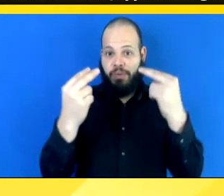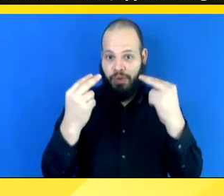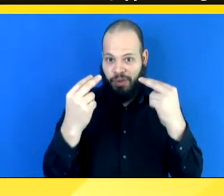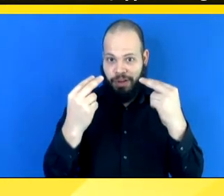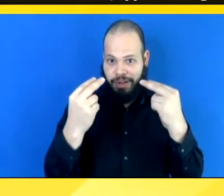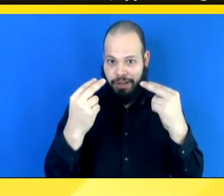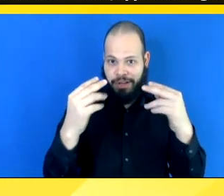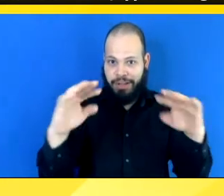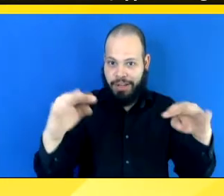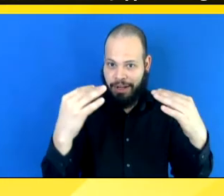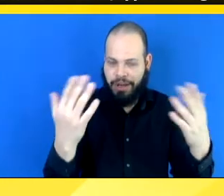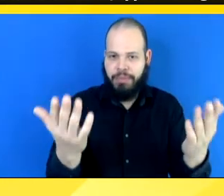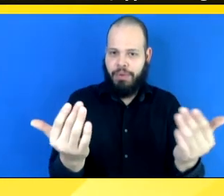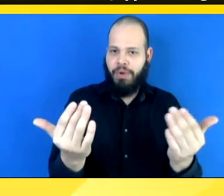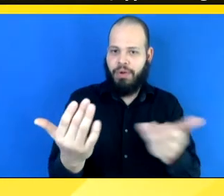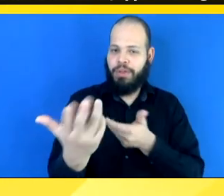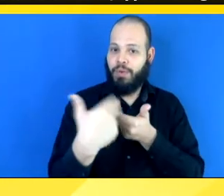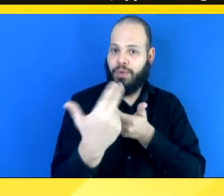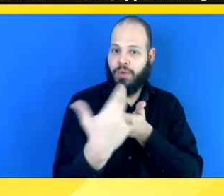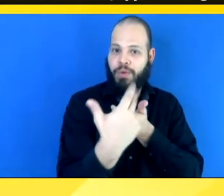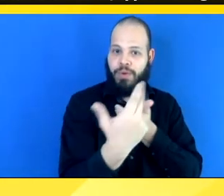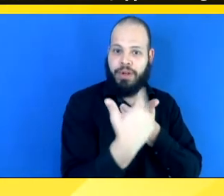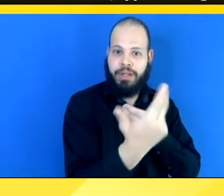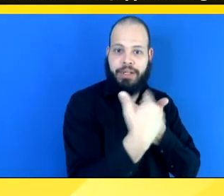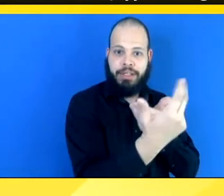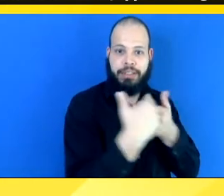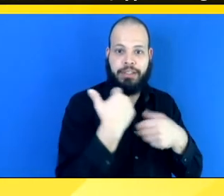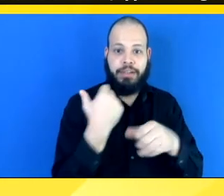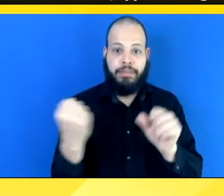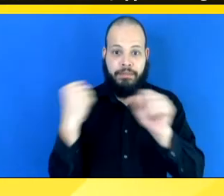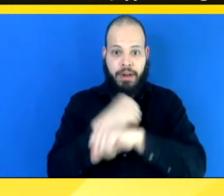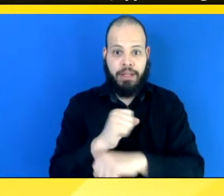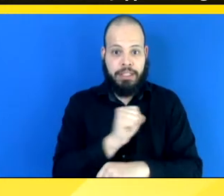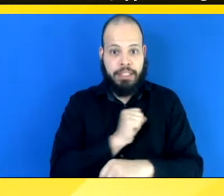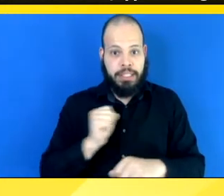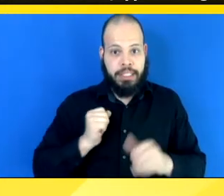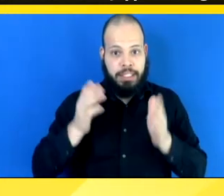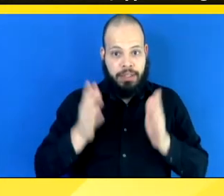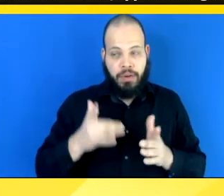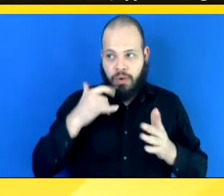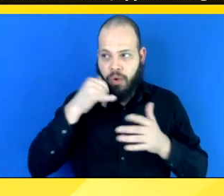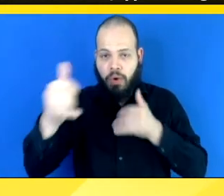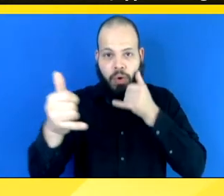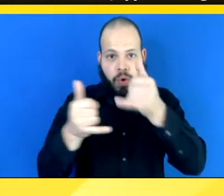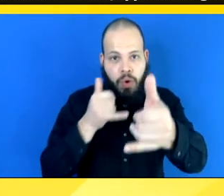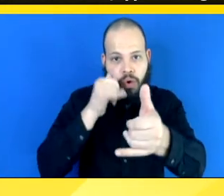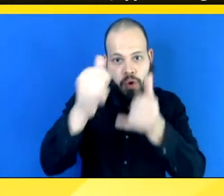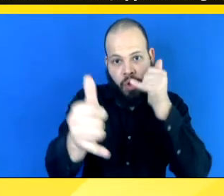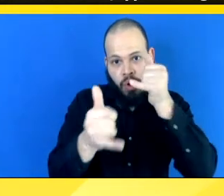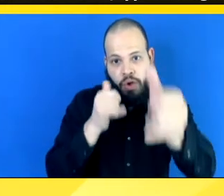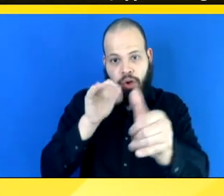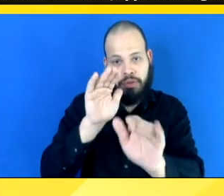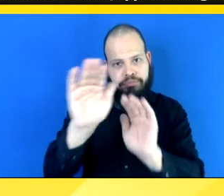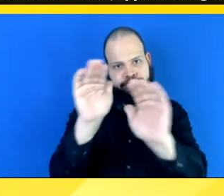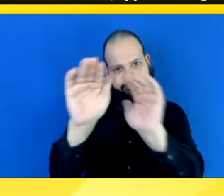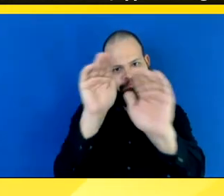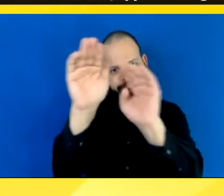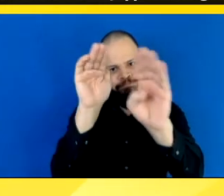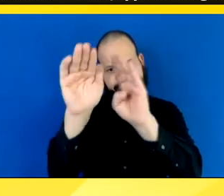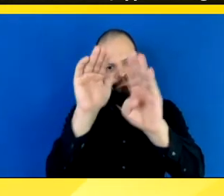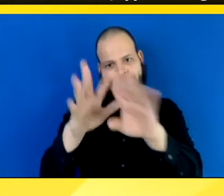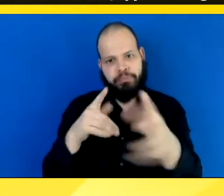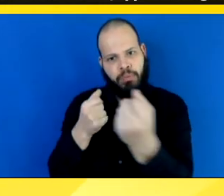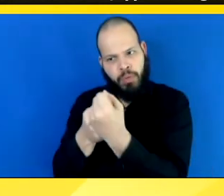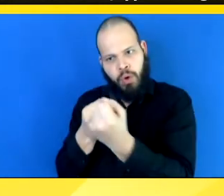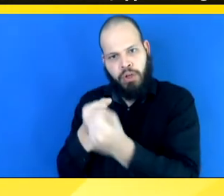fight, call your senators, be sure to let them know that you're supporting Amazon workers, be sure to let them know about that your